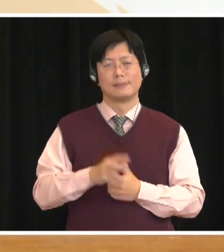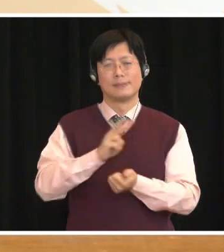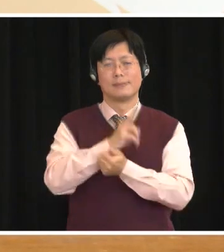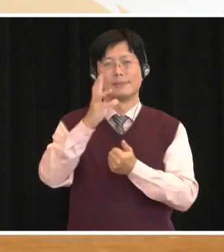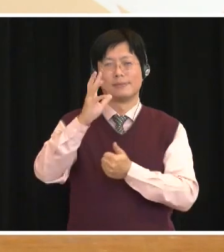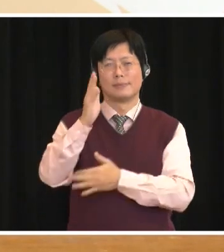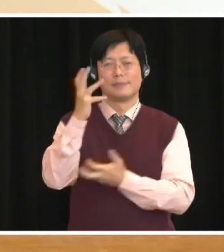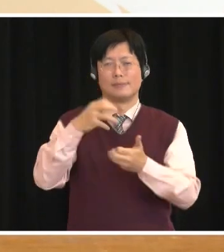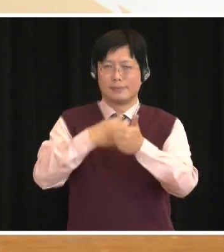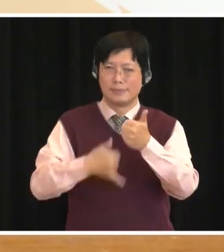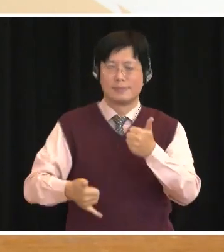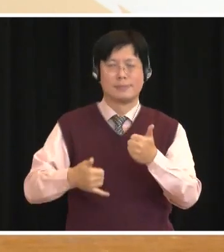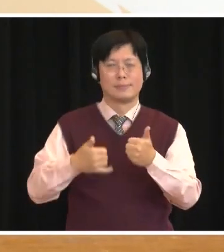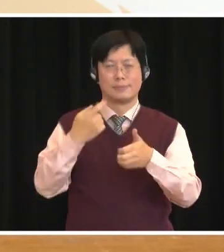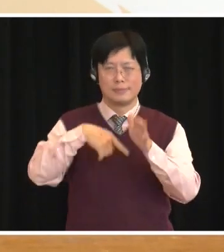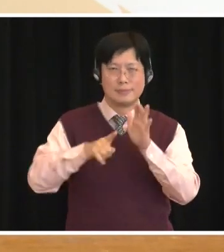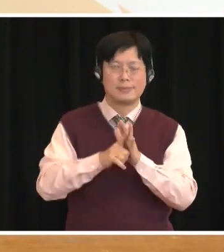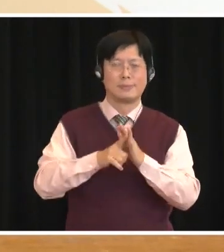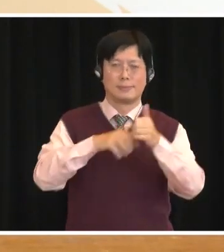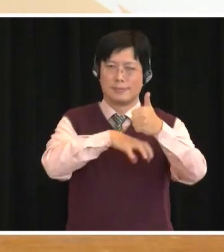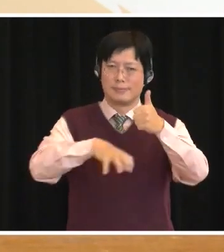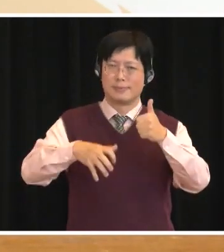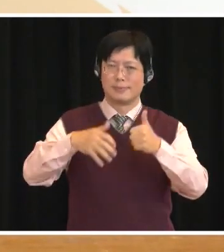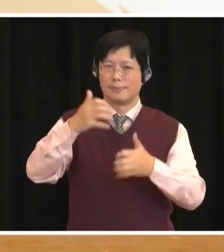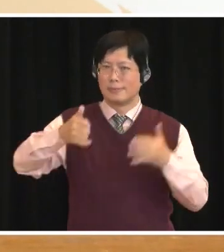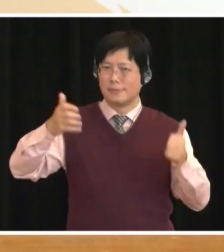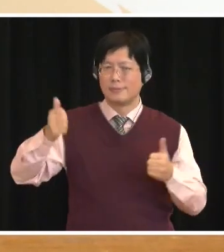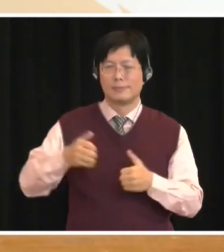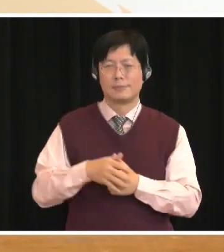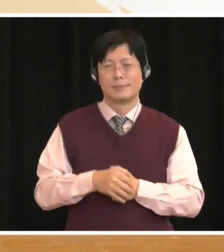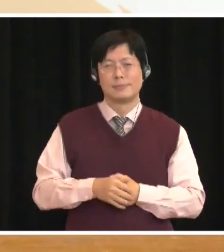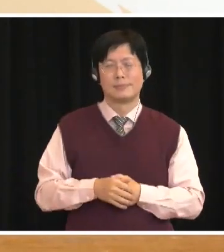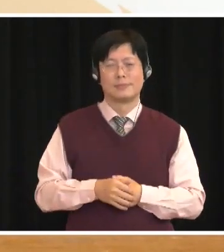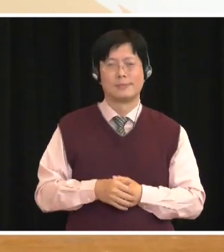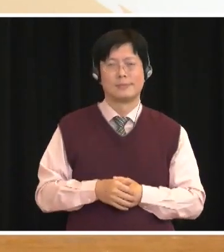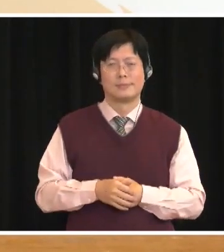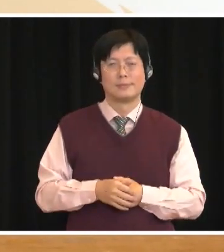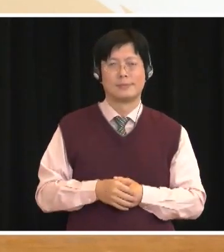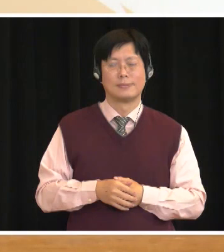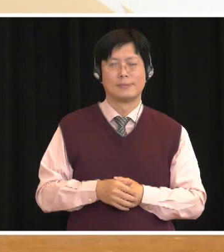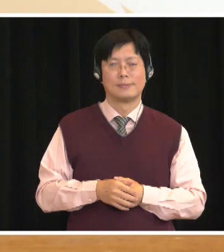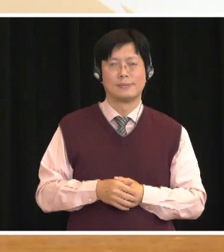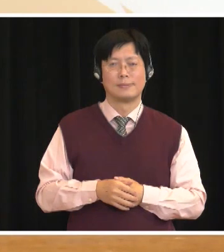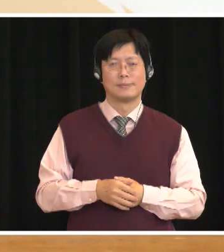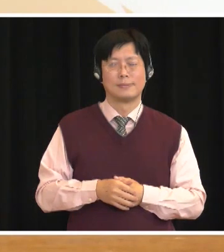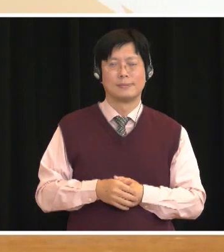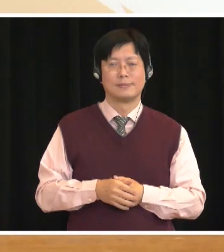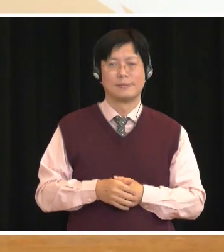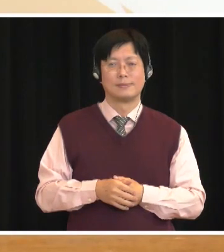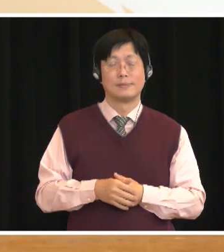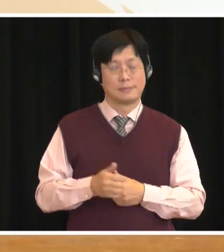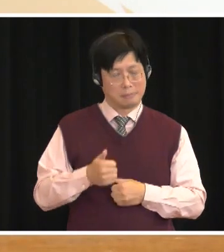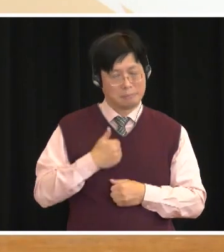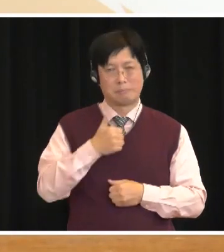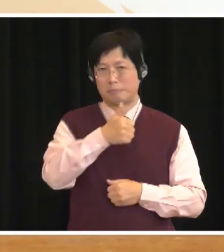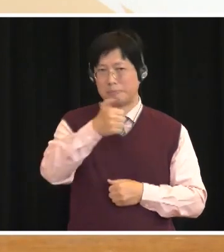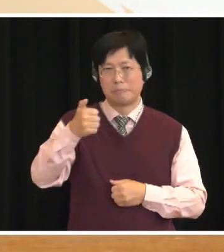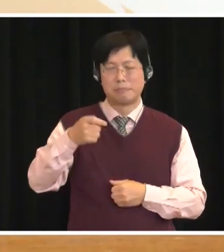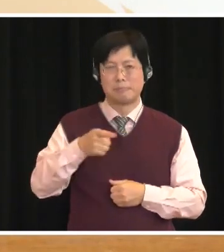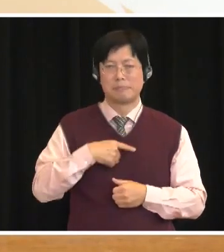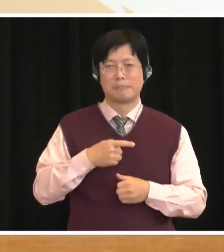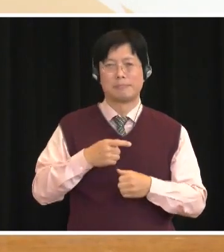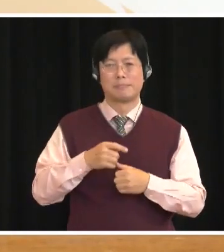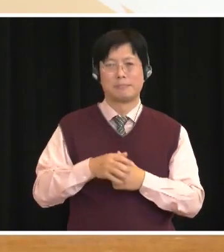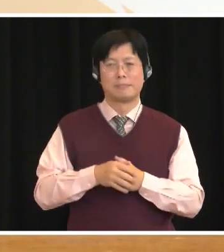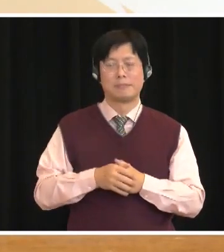your input in the work of this committee and the information that you provided,